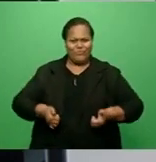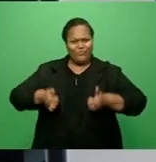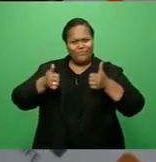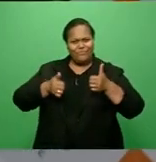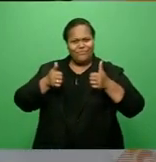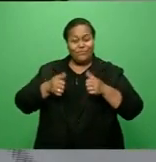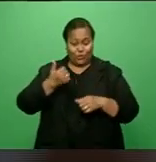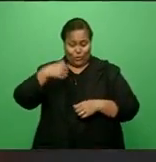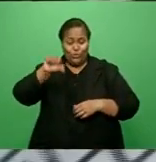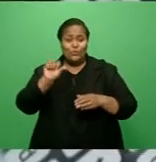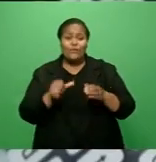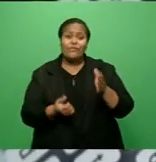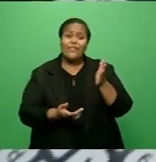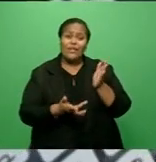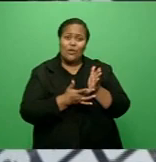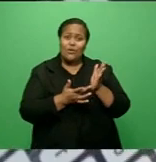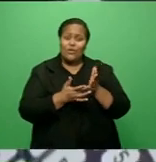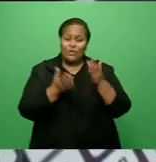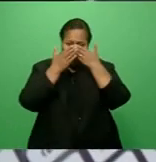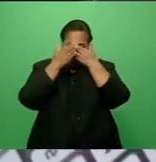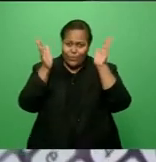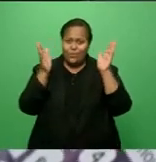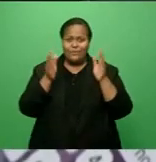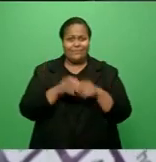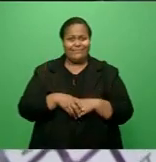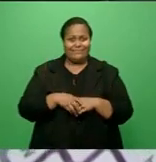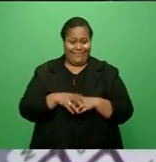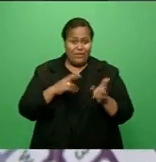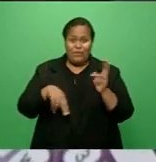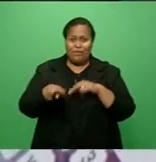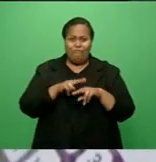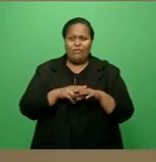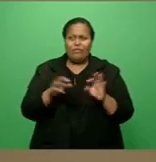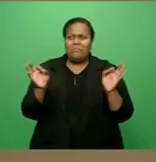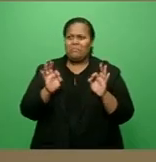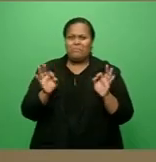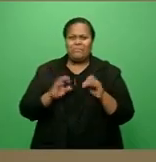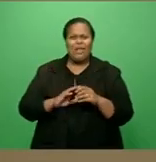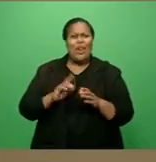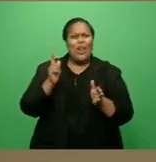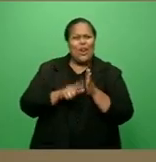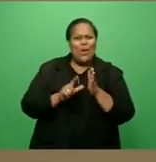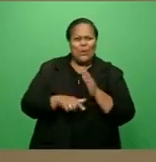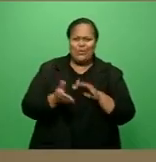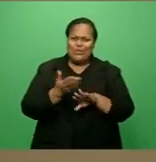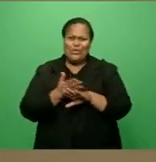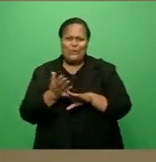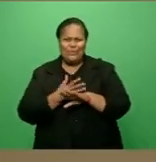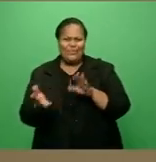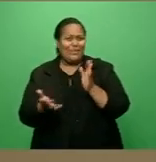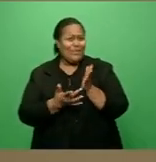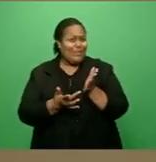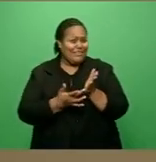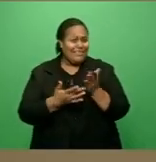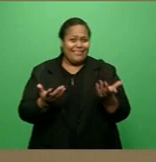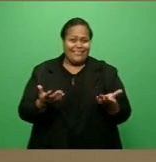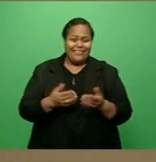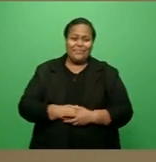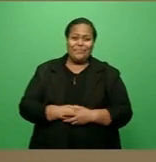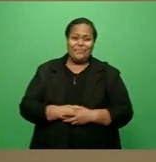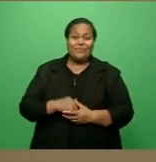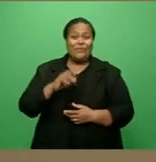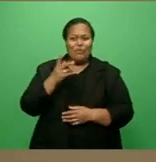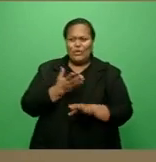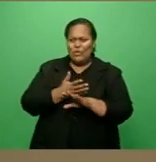an eye-opener, providing that Fiji is second to none in innovation. In terms of technology, in terms of innovation, in terms